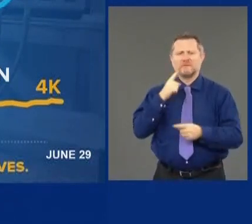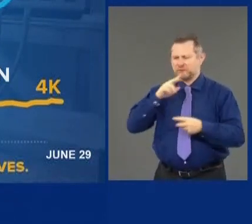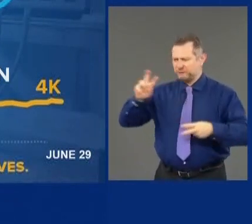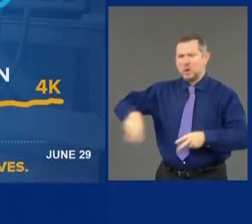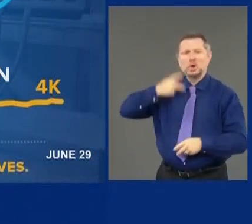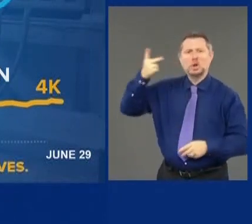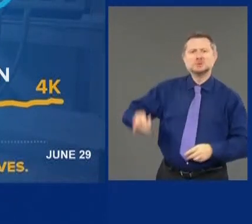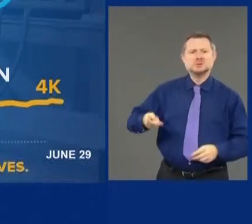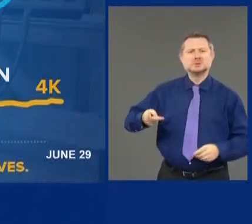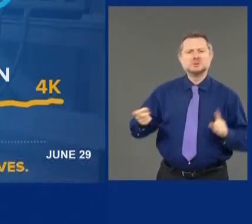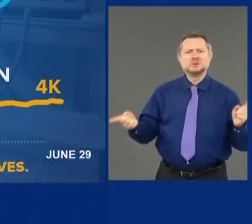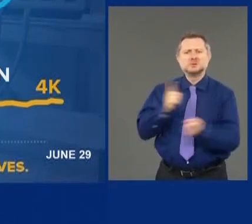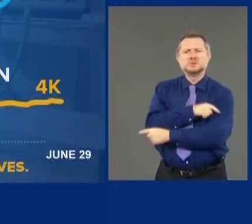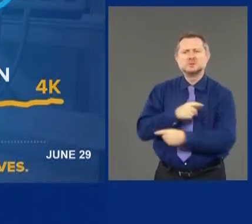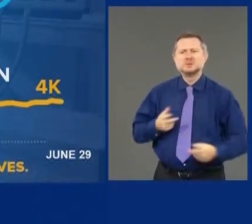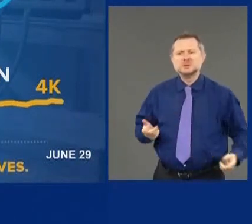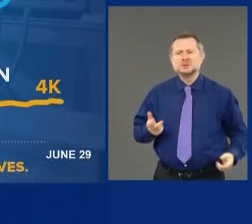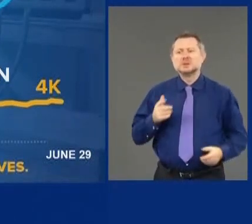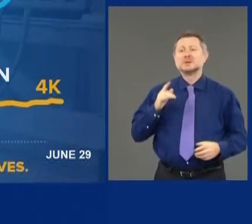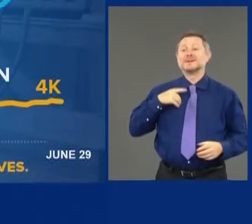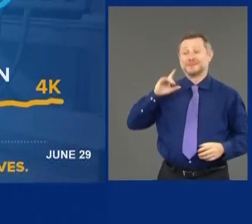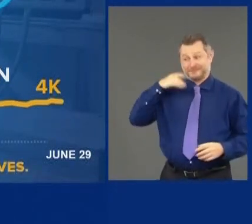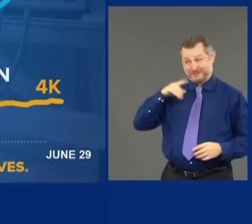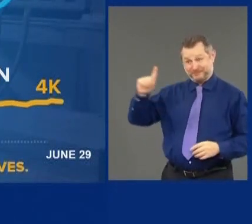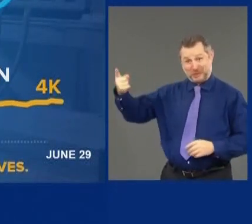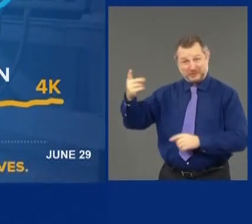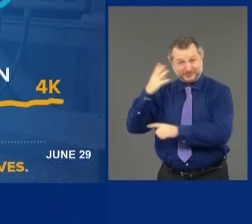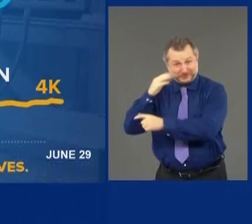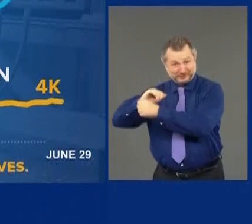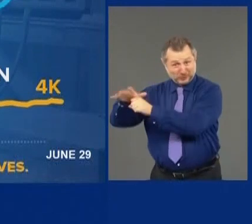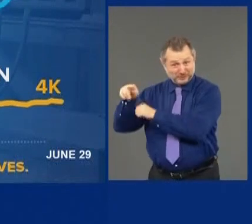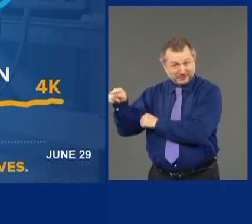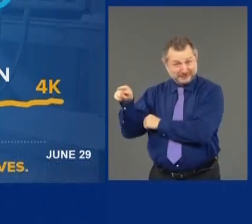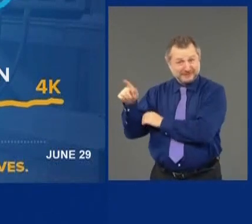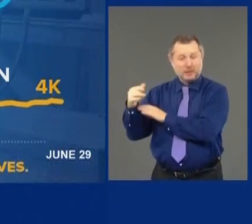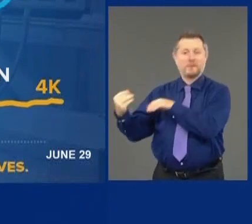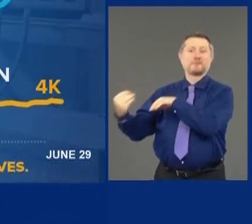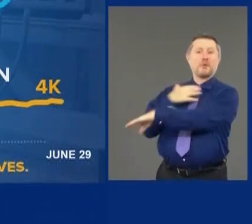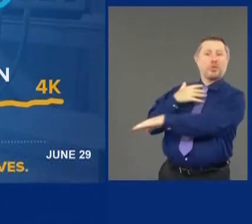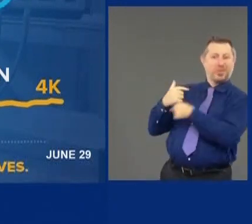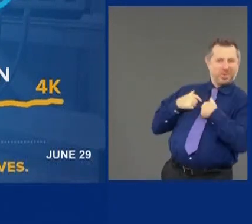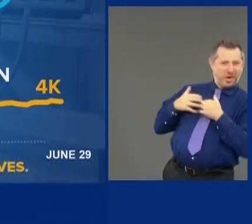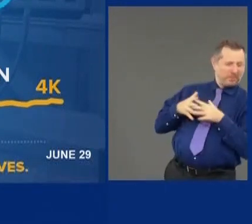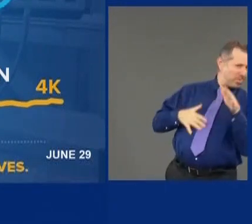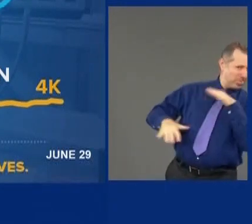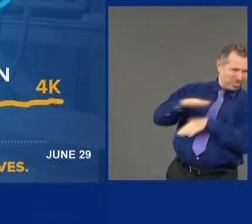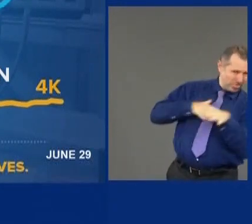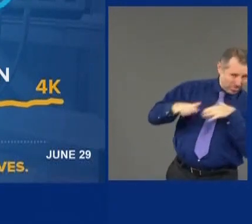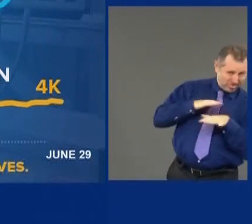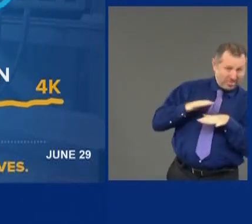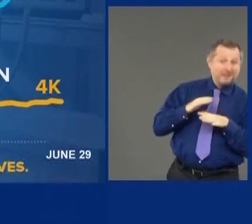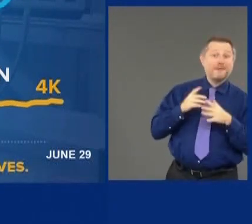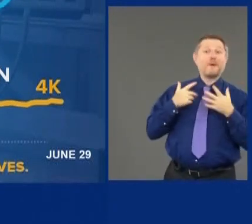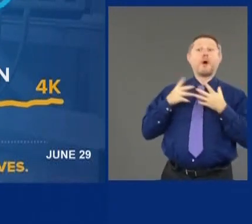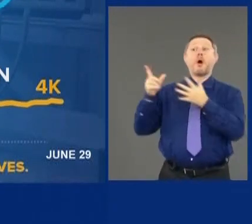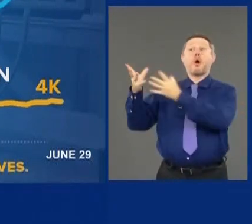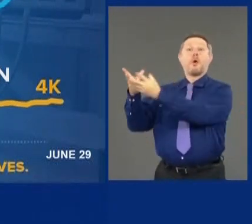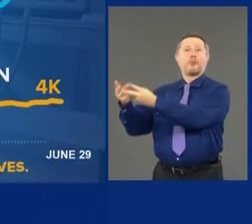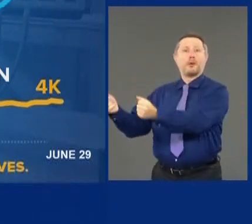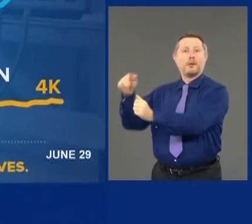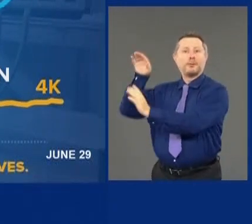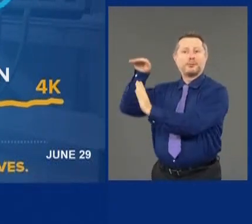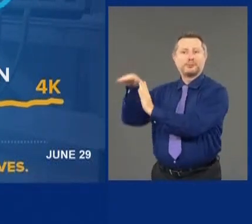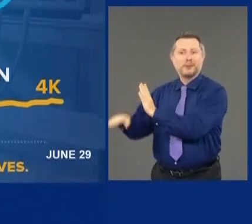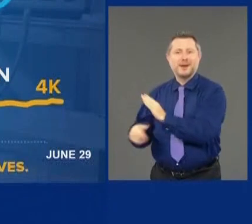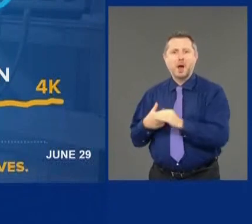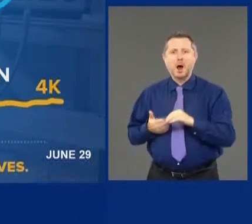had it. They sent it to us. They dealt with it. We're going up higher, and now they ban